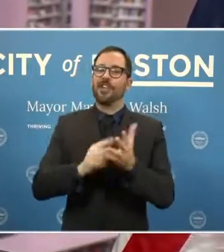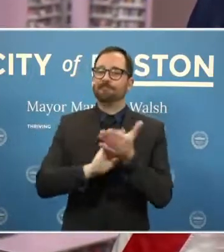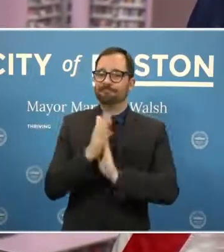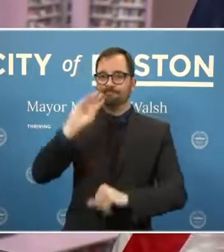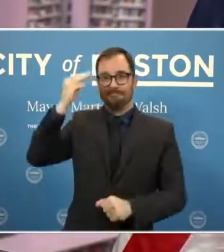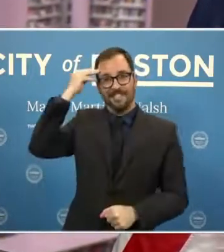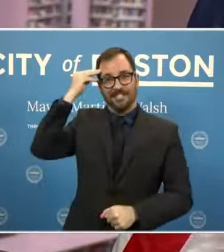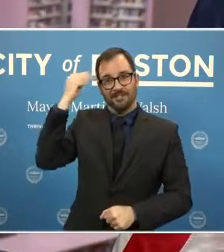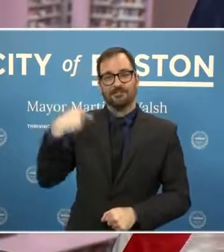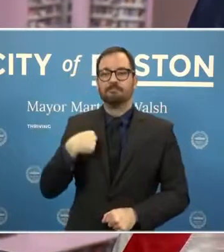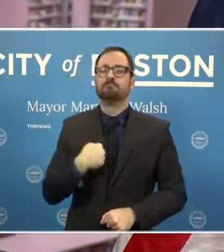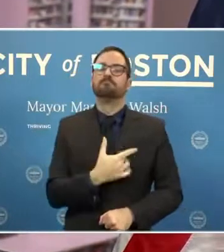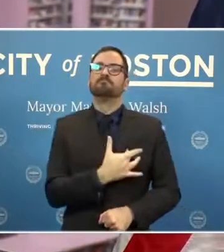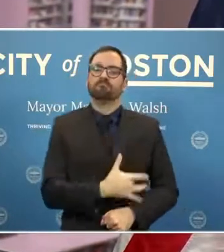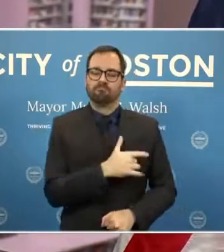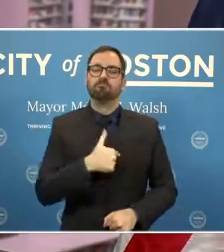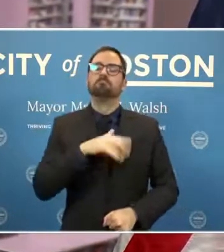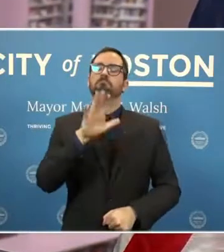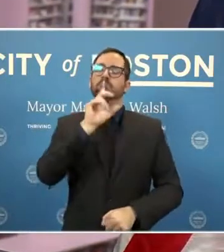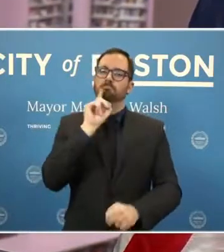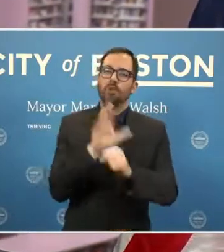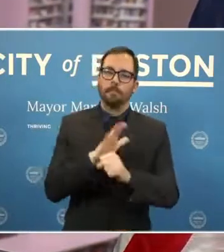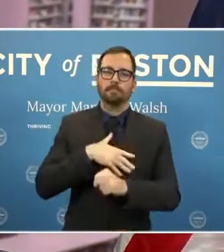learn, I will lead.